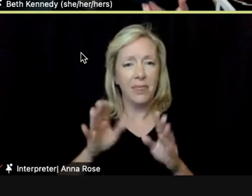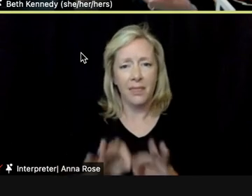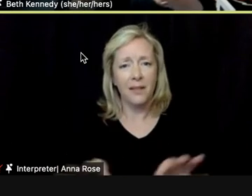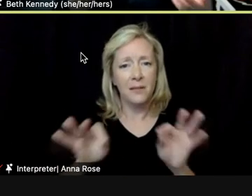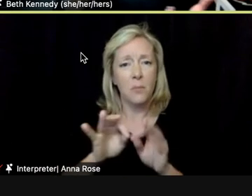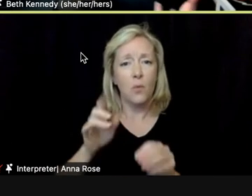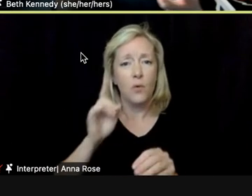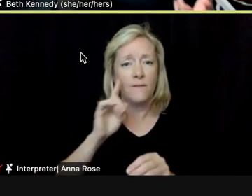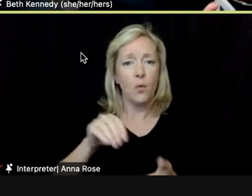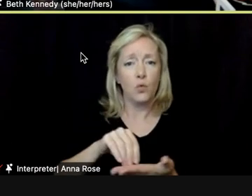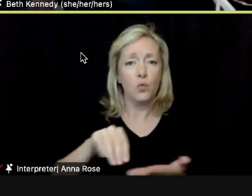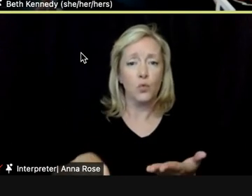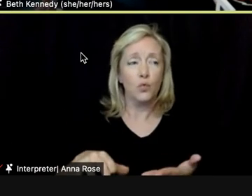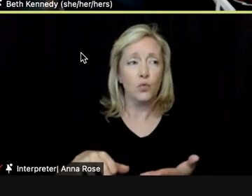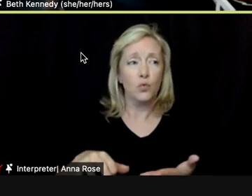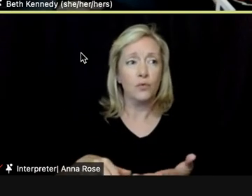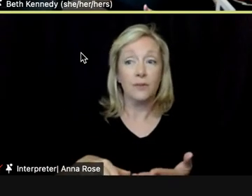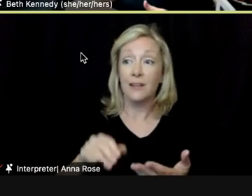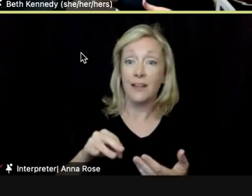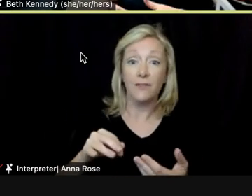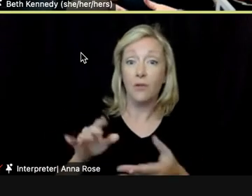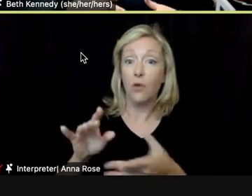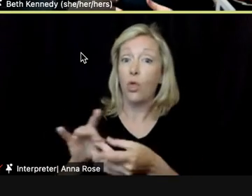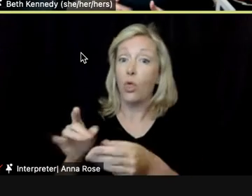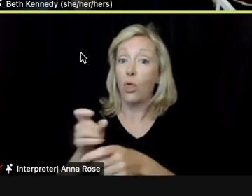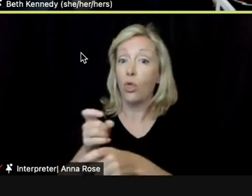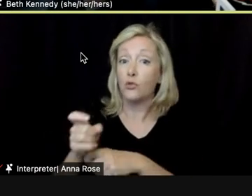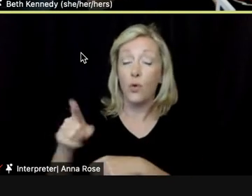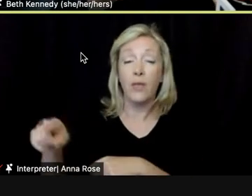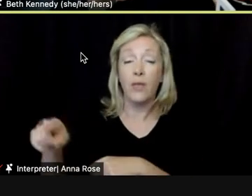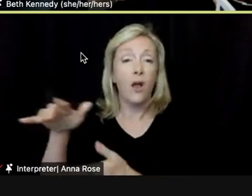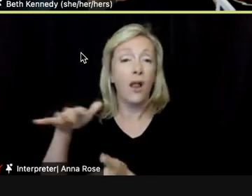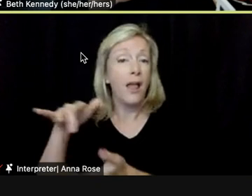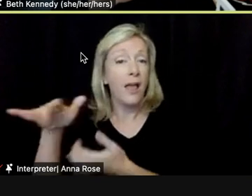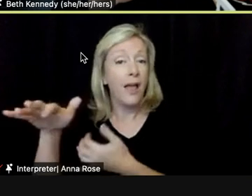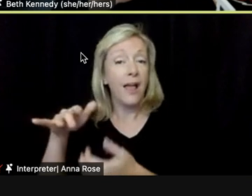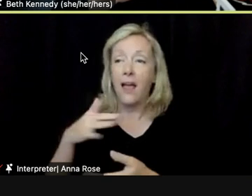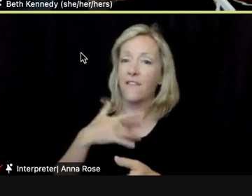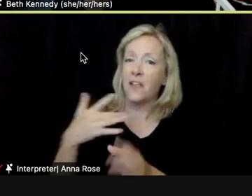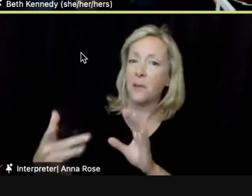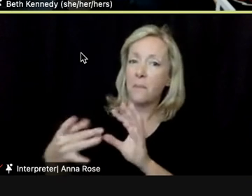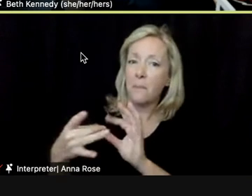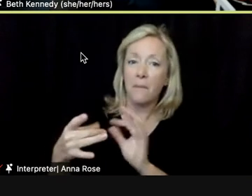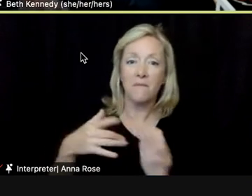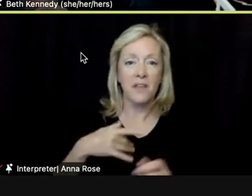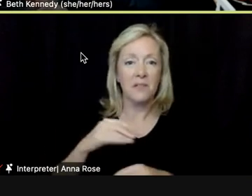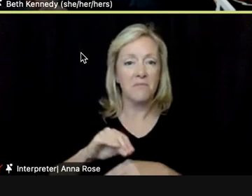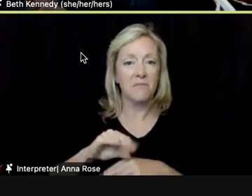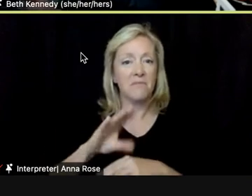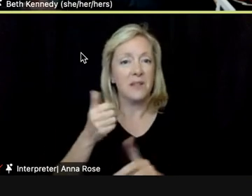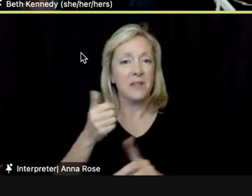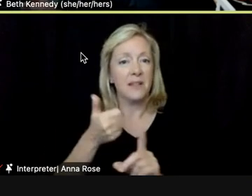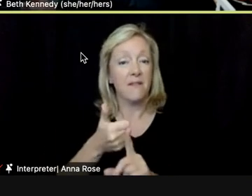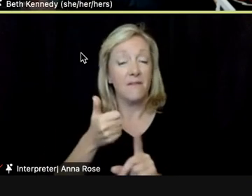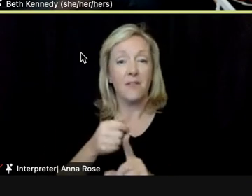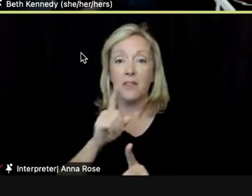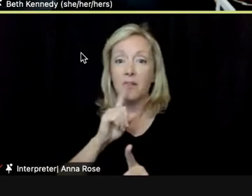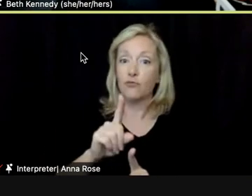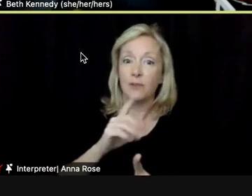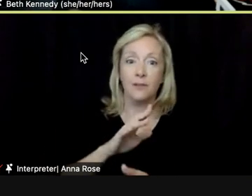in terms of the bonding with their peers, in terms of just how they feel about themselves, that they had a positive